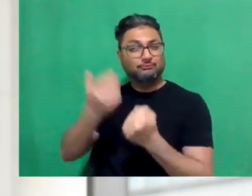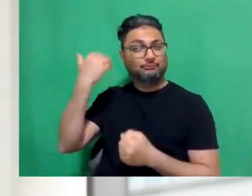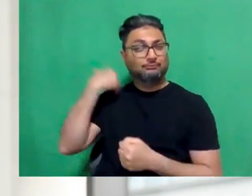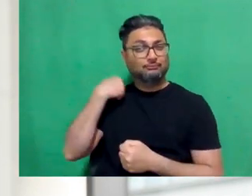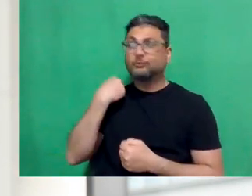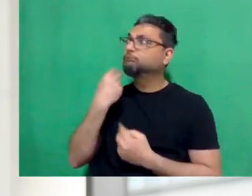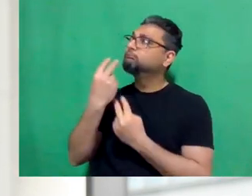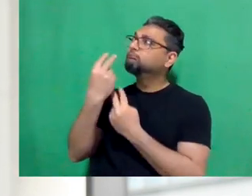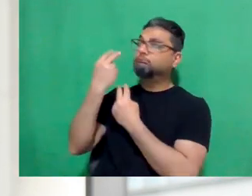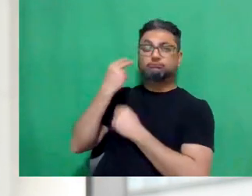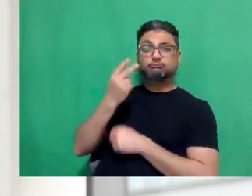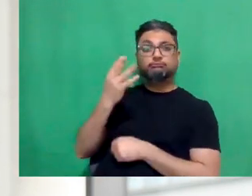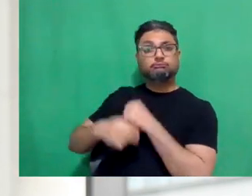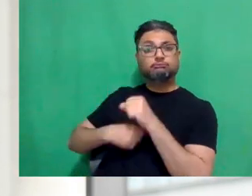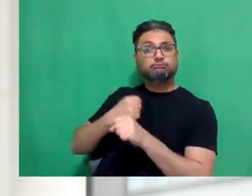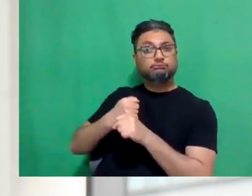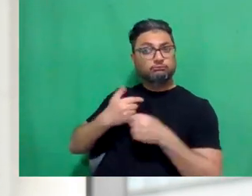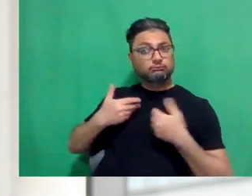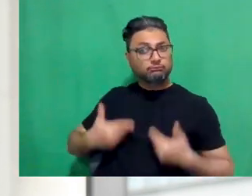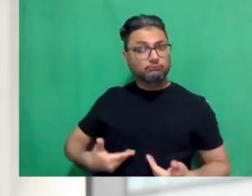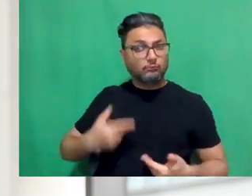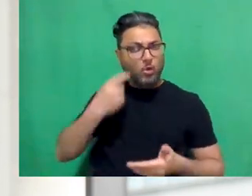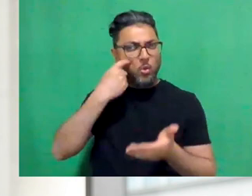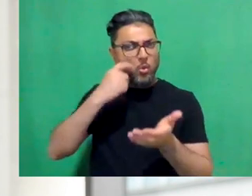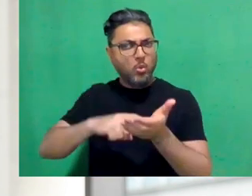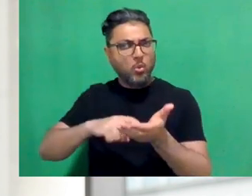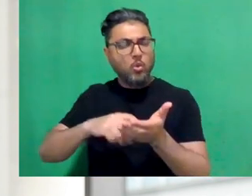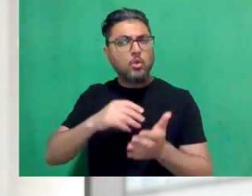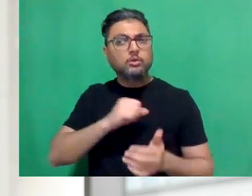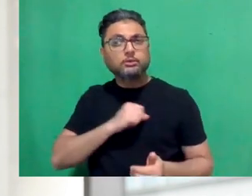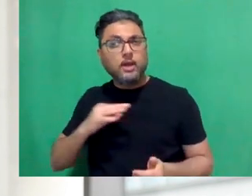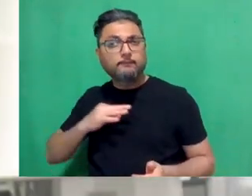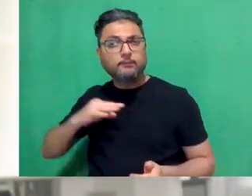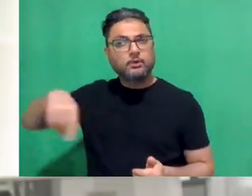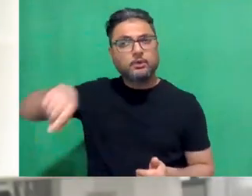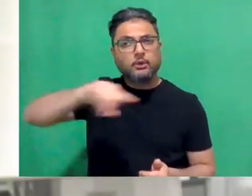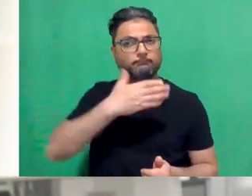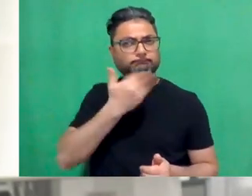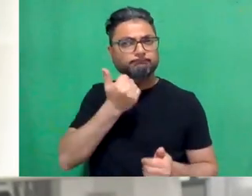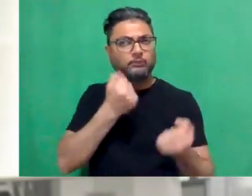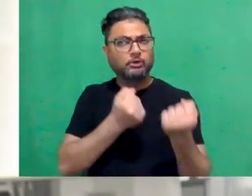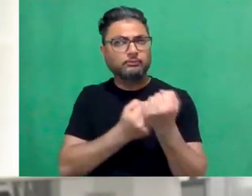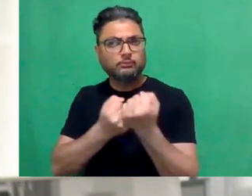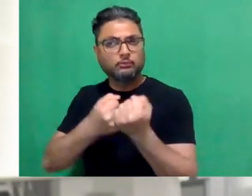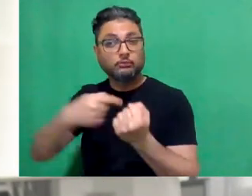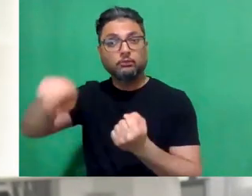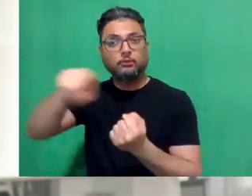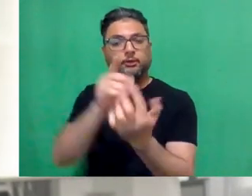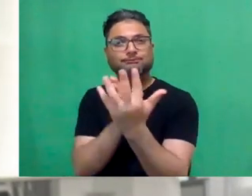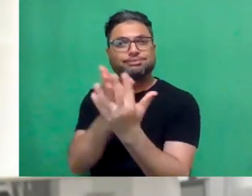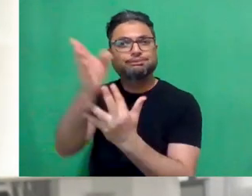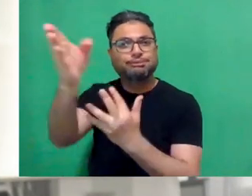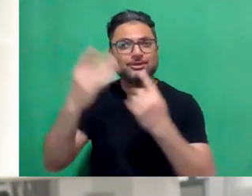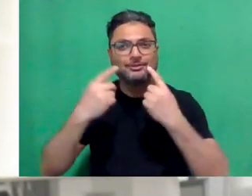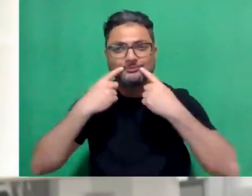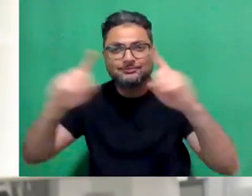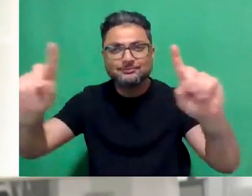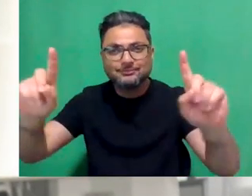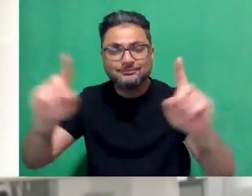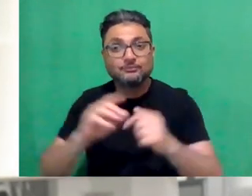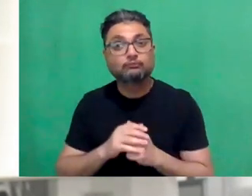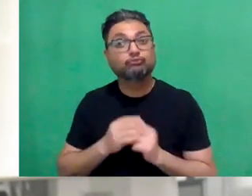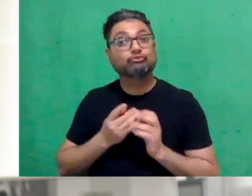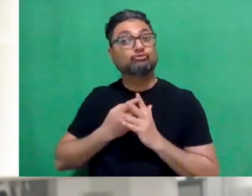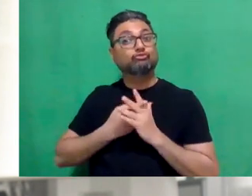our employees will do everything possible to make sure you have the support you need. As we kick off this semester, I encourage you to stay